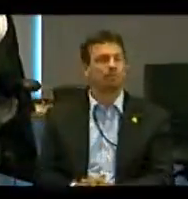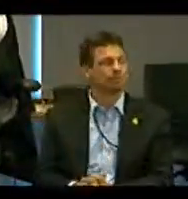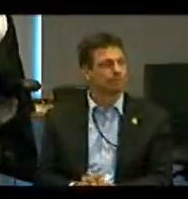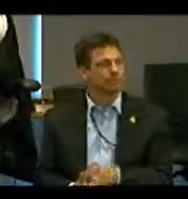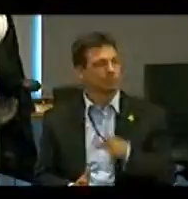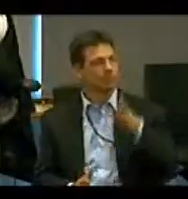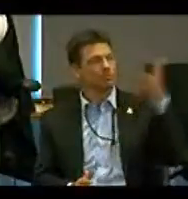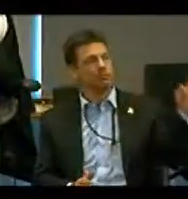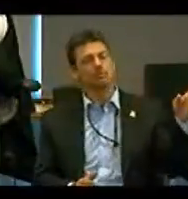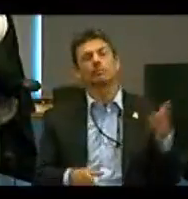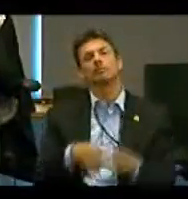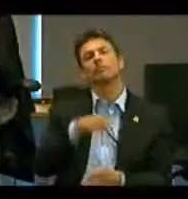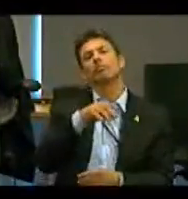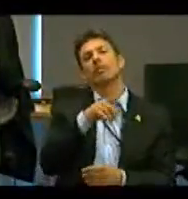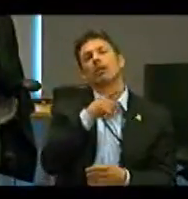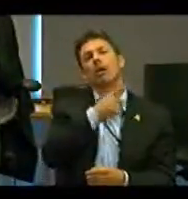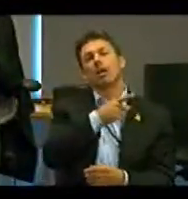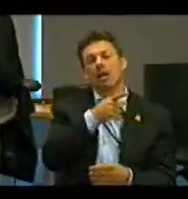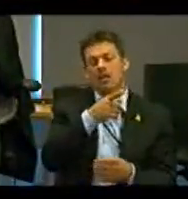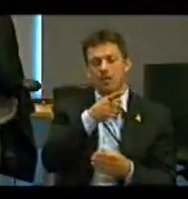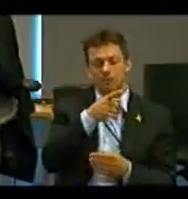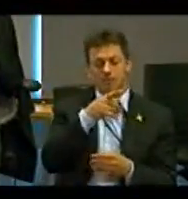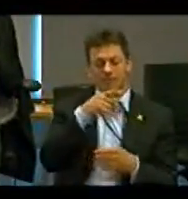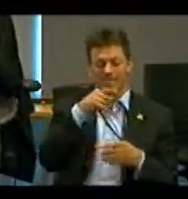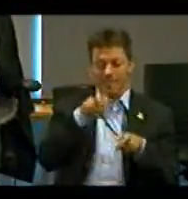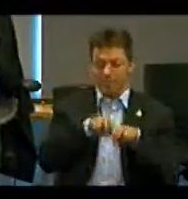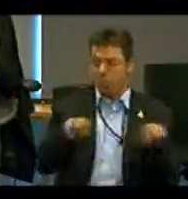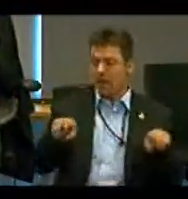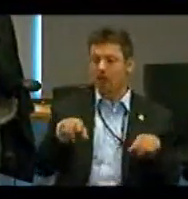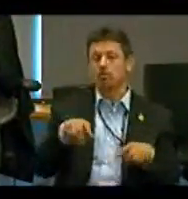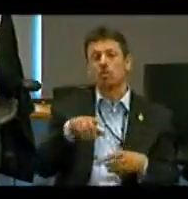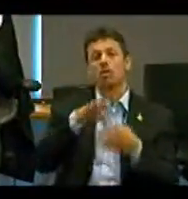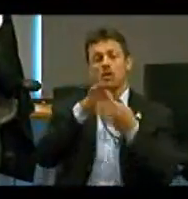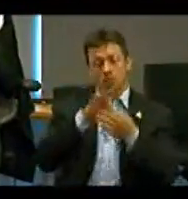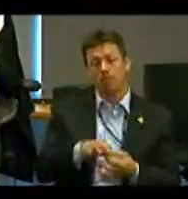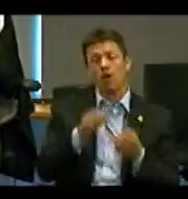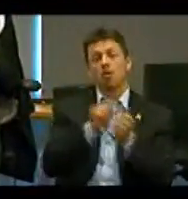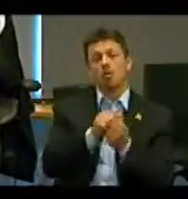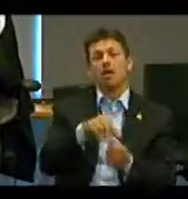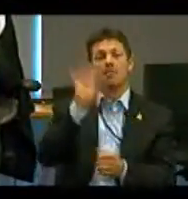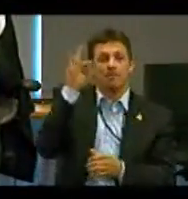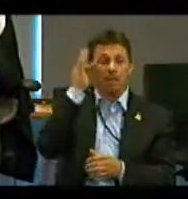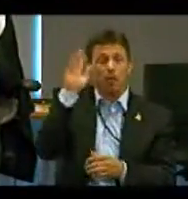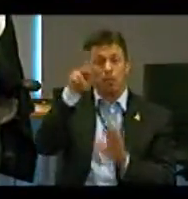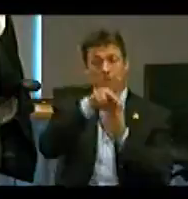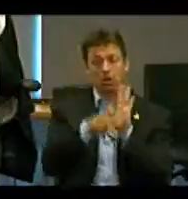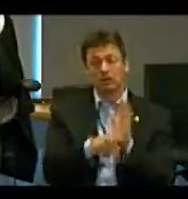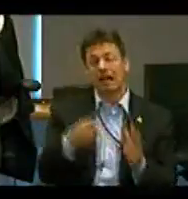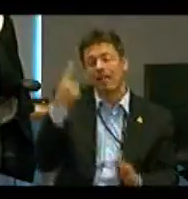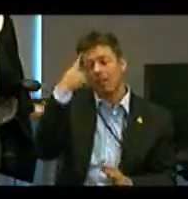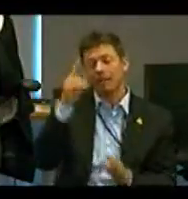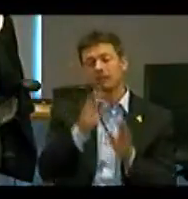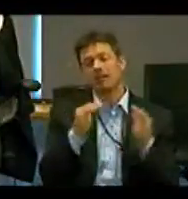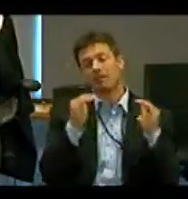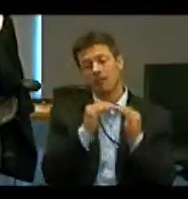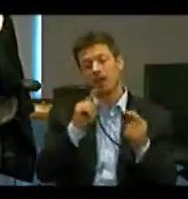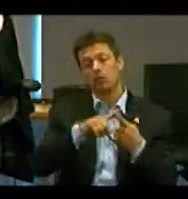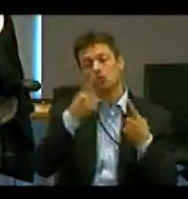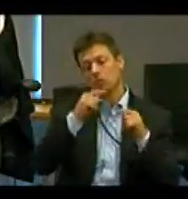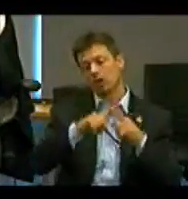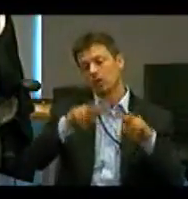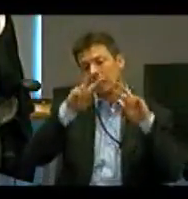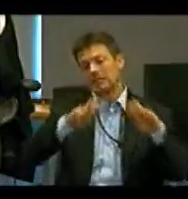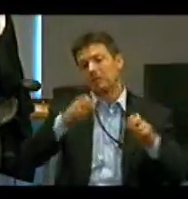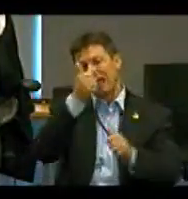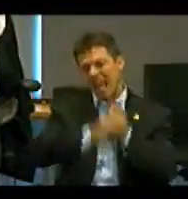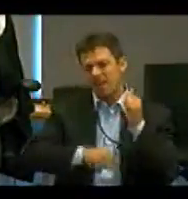subject of this panel is in large part relevant to federal policy, I think it is entirely fair to try to examine every